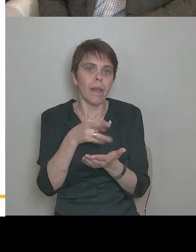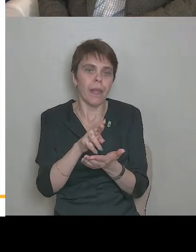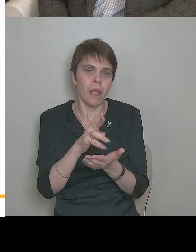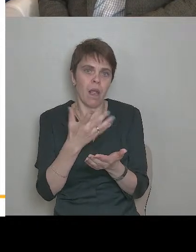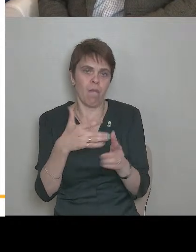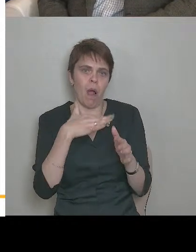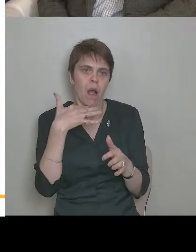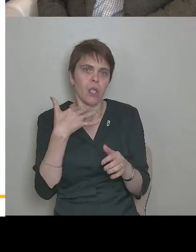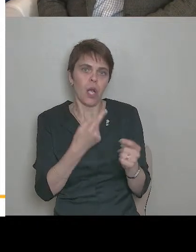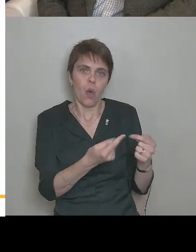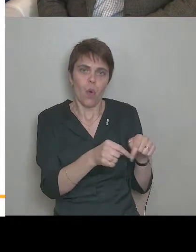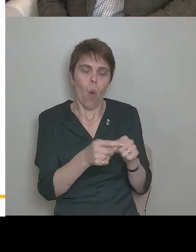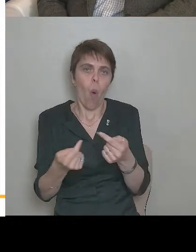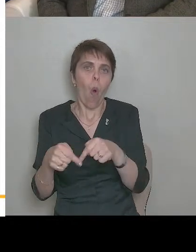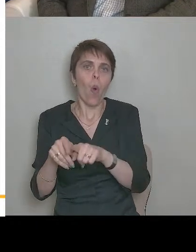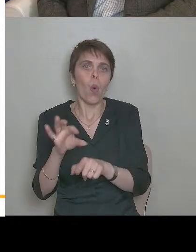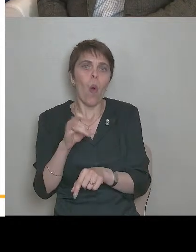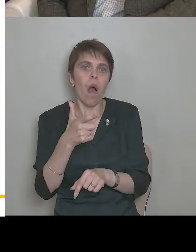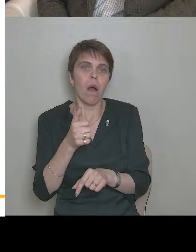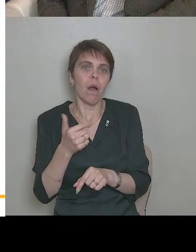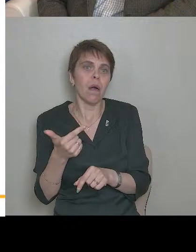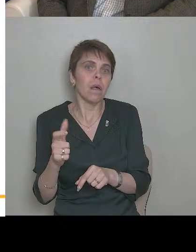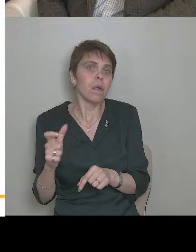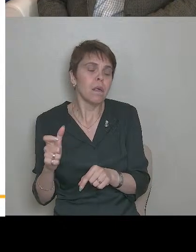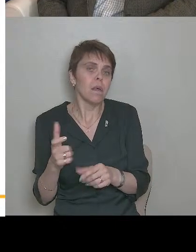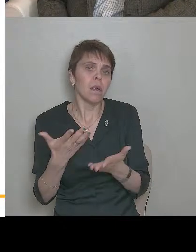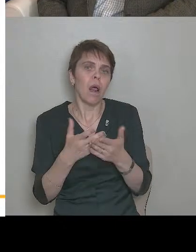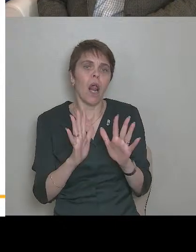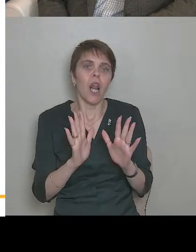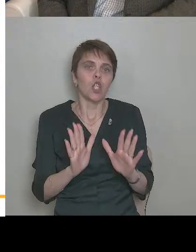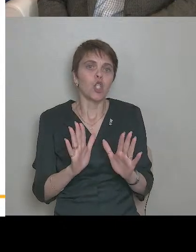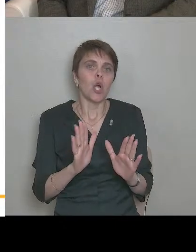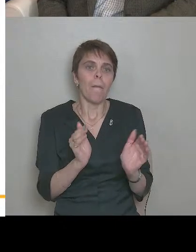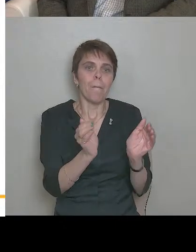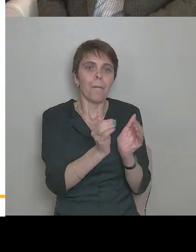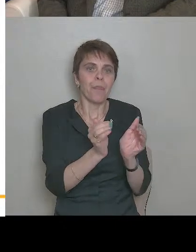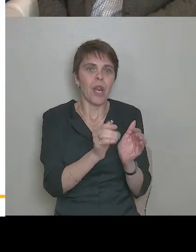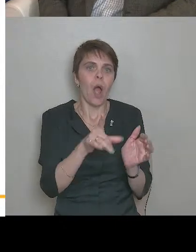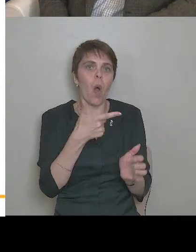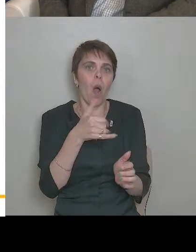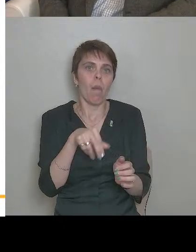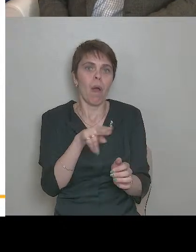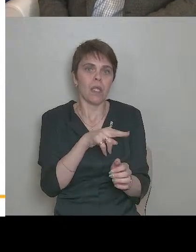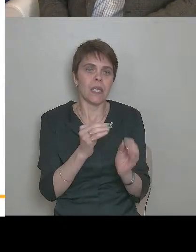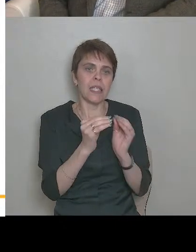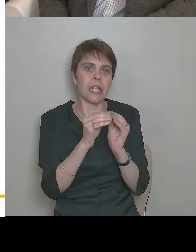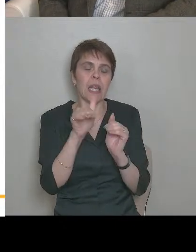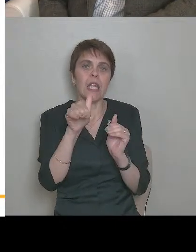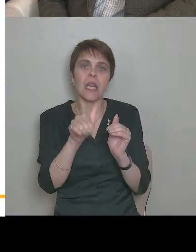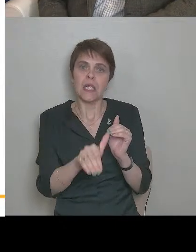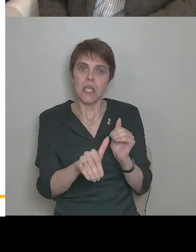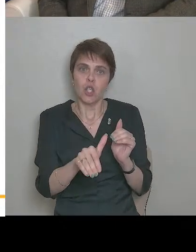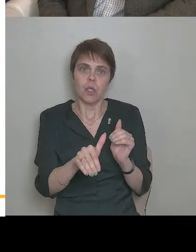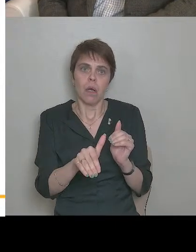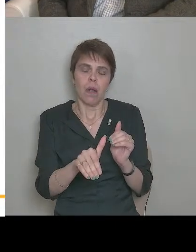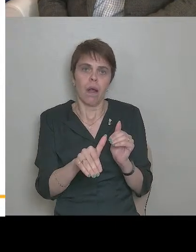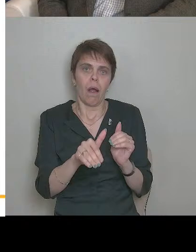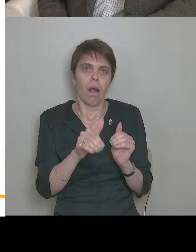the Electoral Code says that there are some limitations in running for